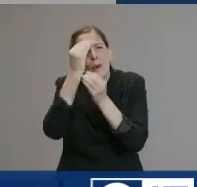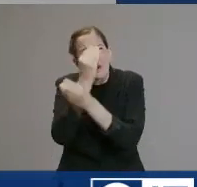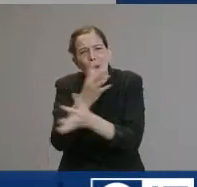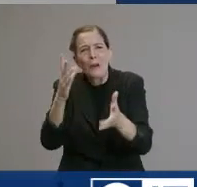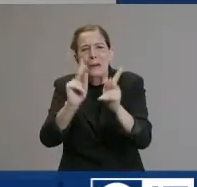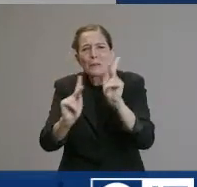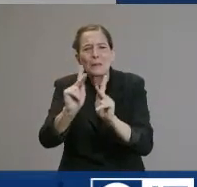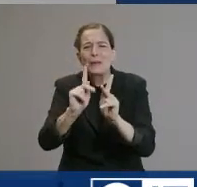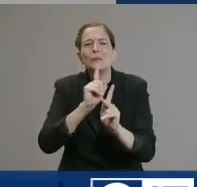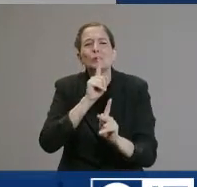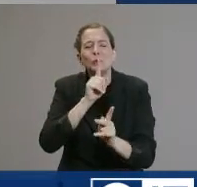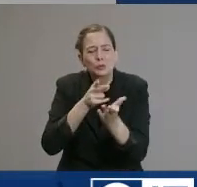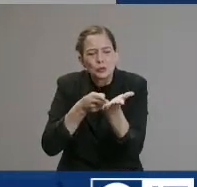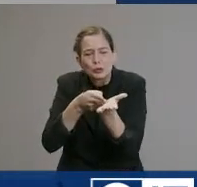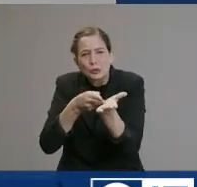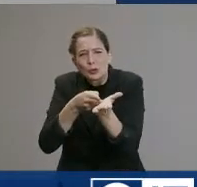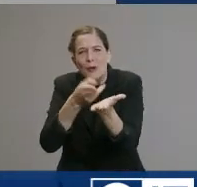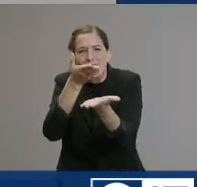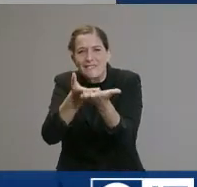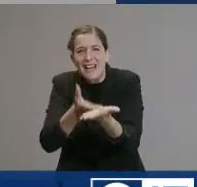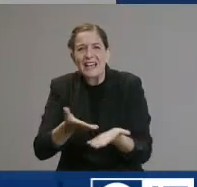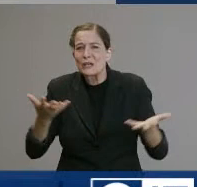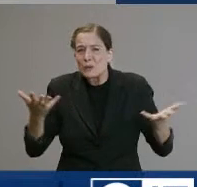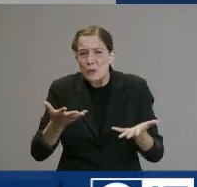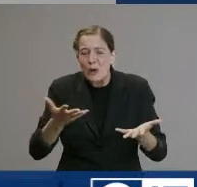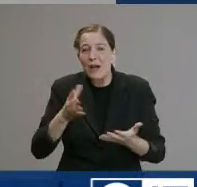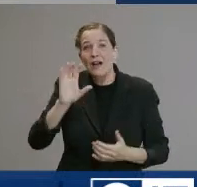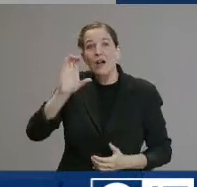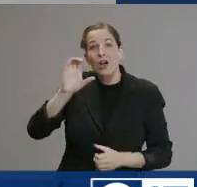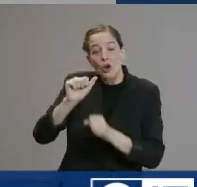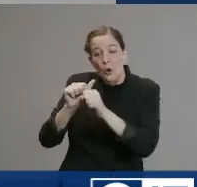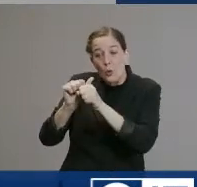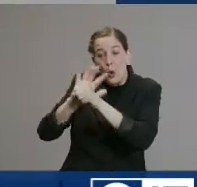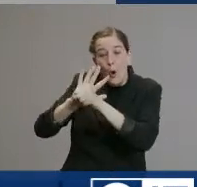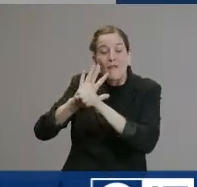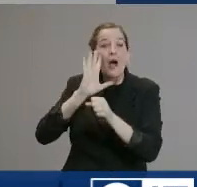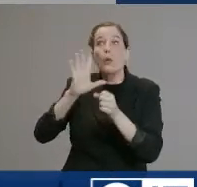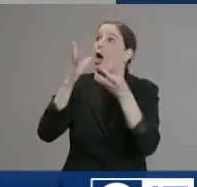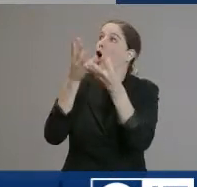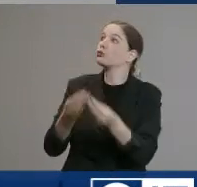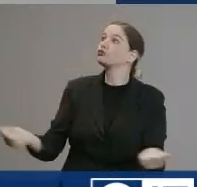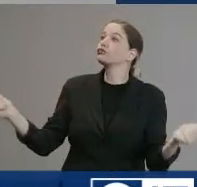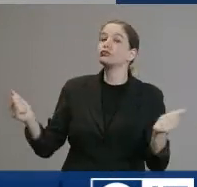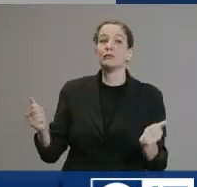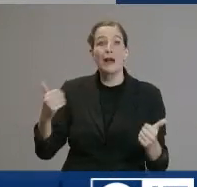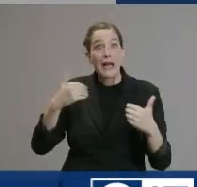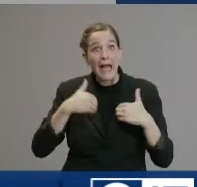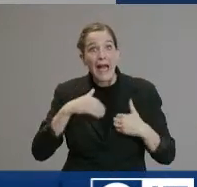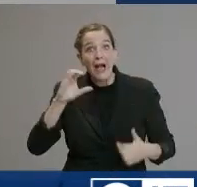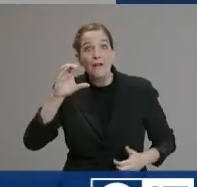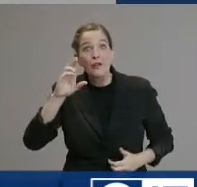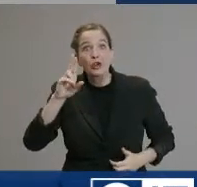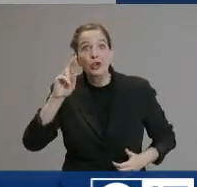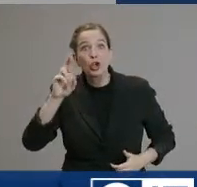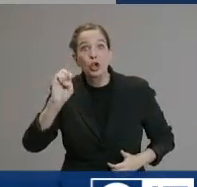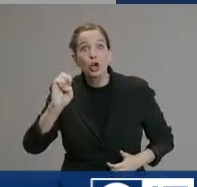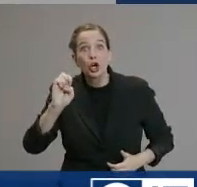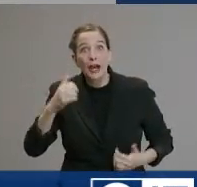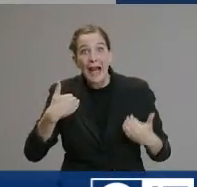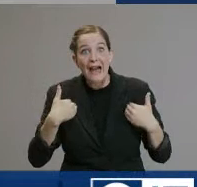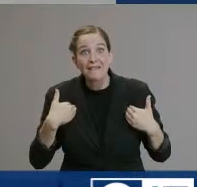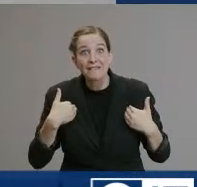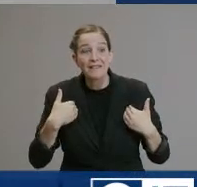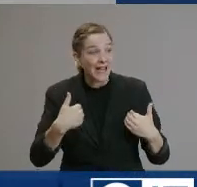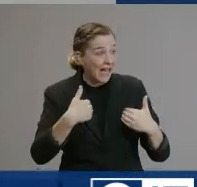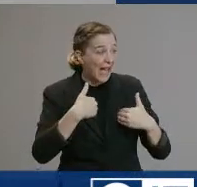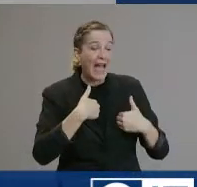going away. There's not a cure for this virus, and there's not a vaccine for this virus.